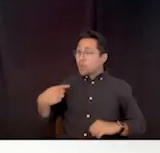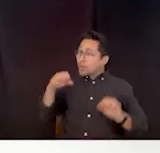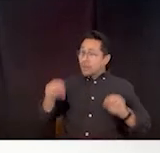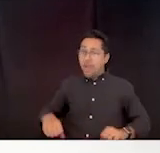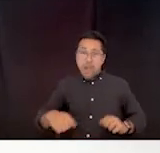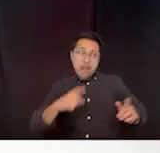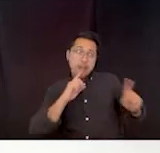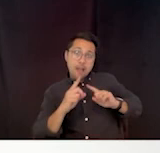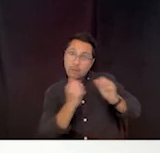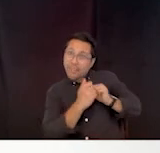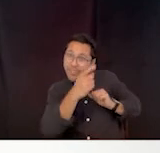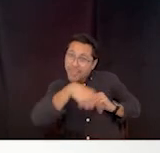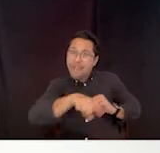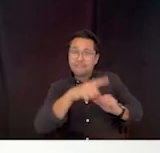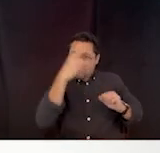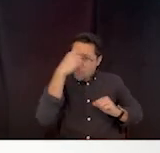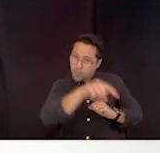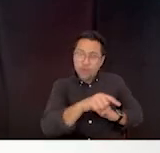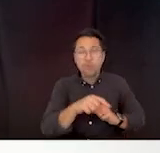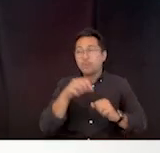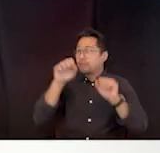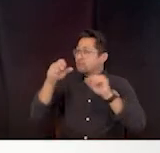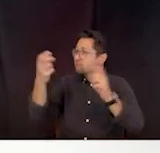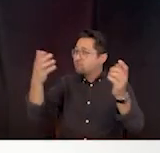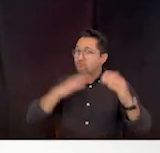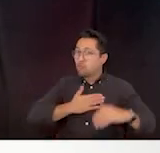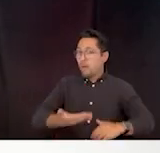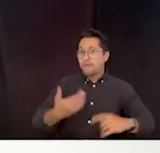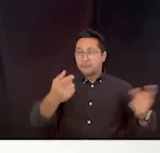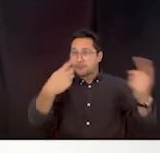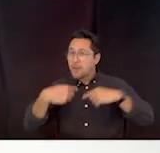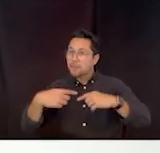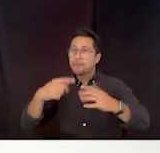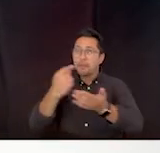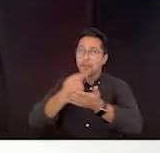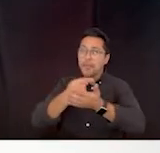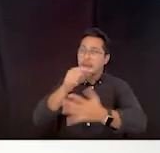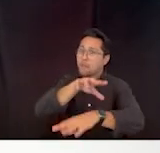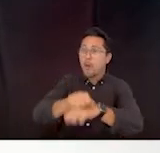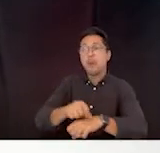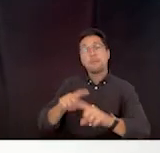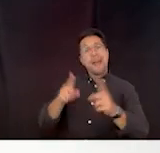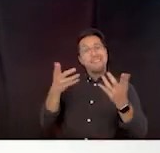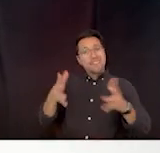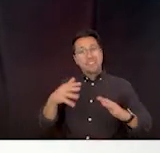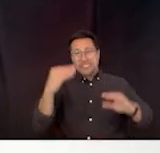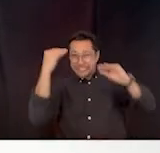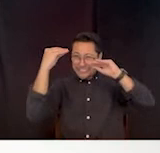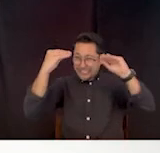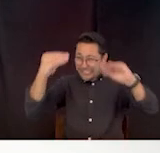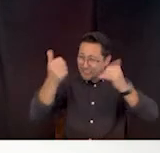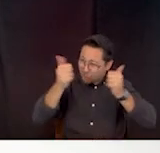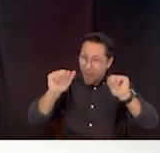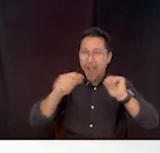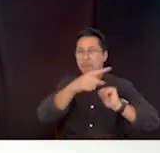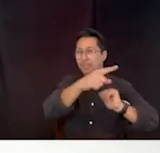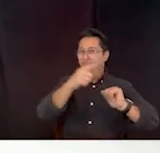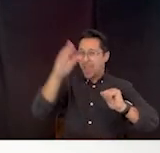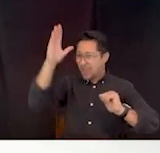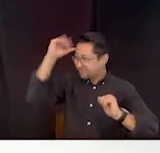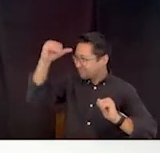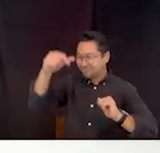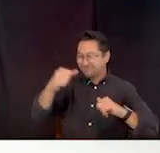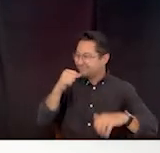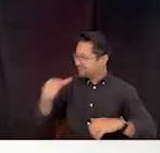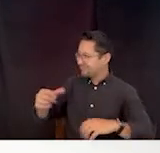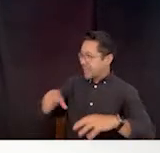for you. They can, come to therapy appointments. And, once you've done the work, if they still aren't accepting it, the ball's in